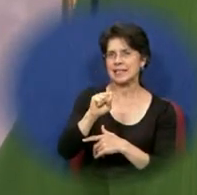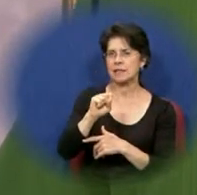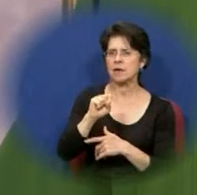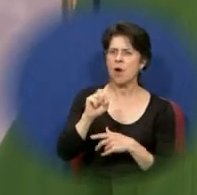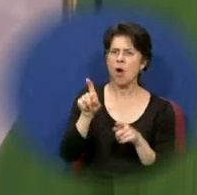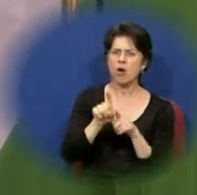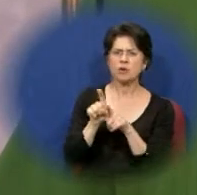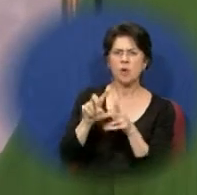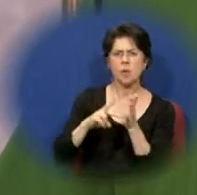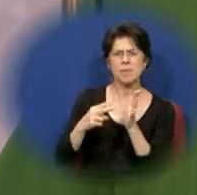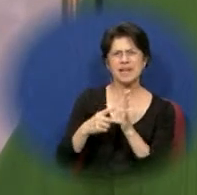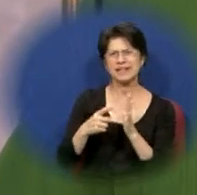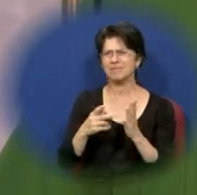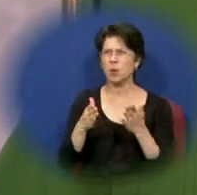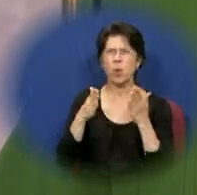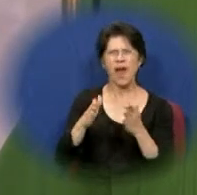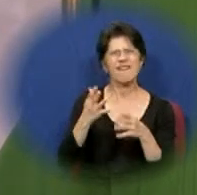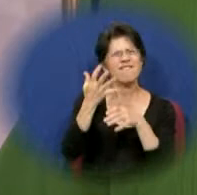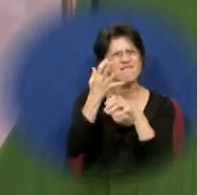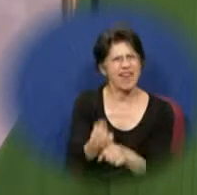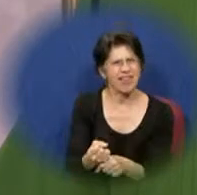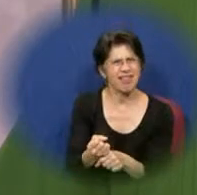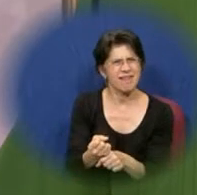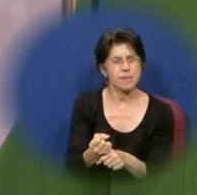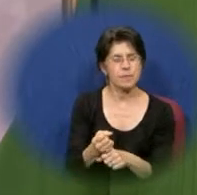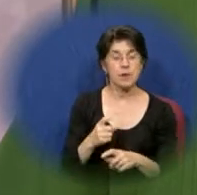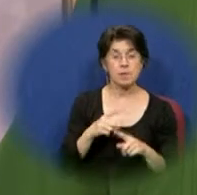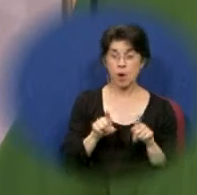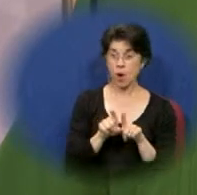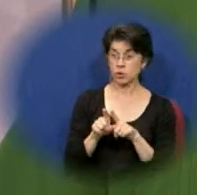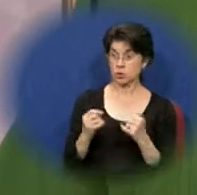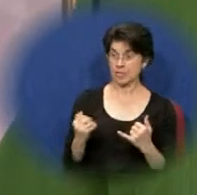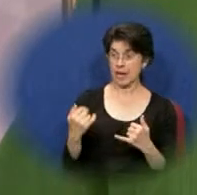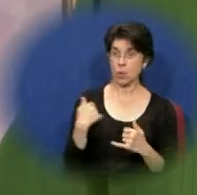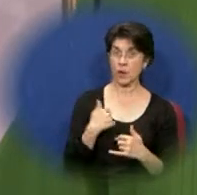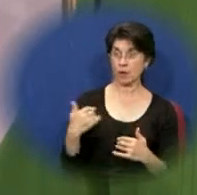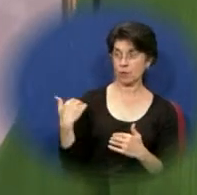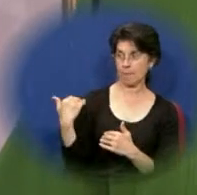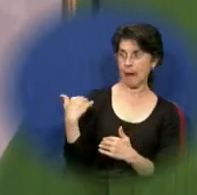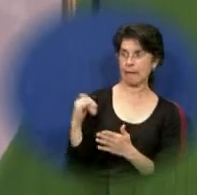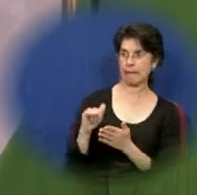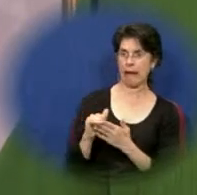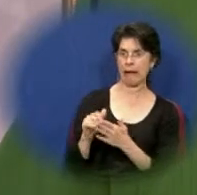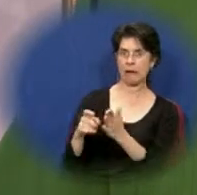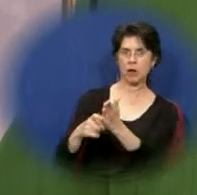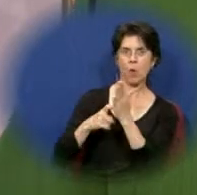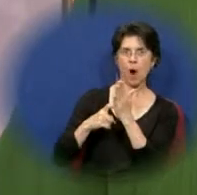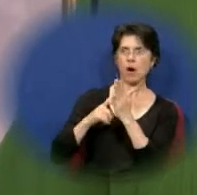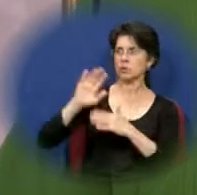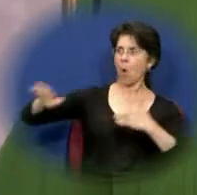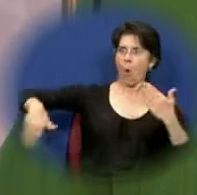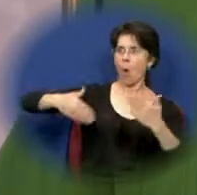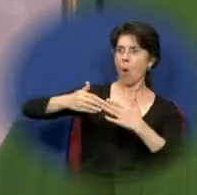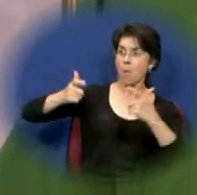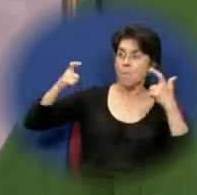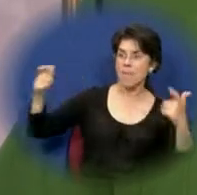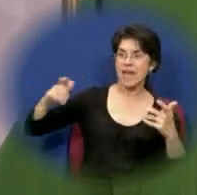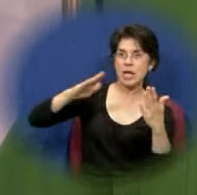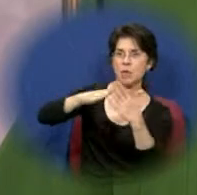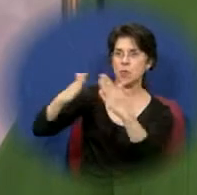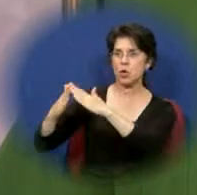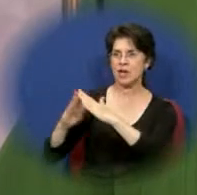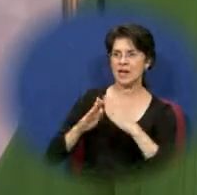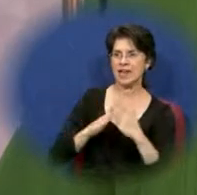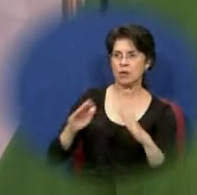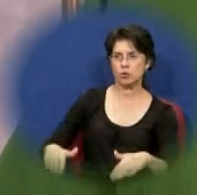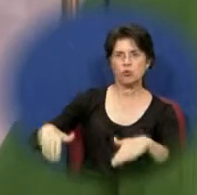faith. But it's also on this day that we're reminded that it takes a whole community, as someone once said, to be able to raise children,